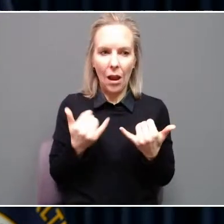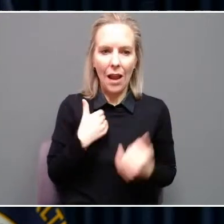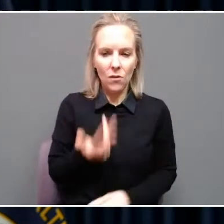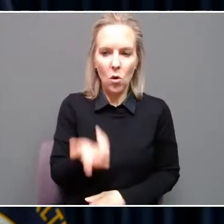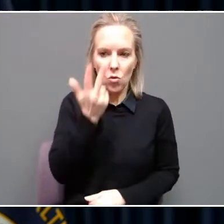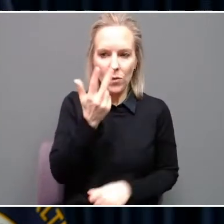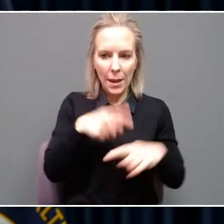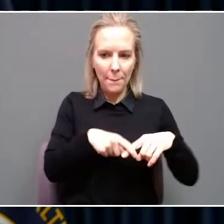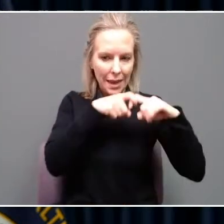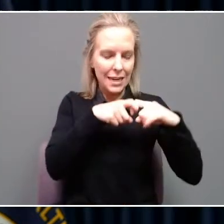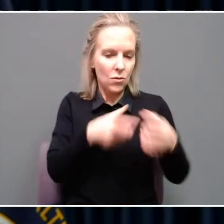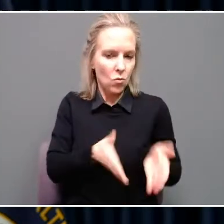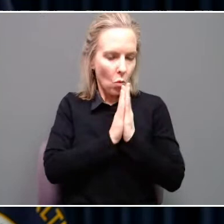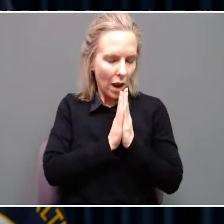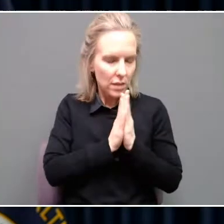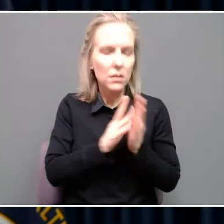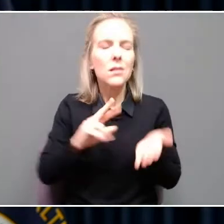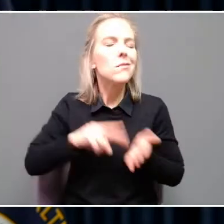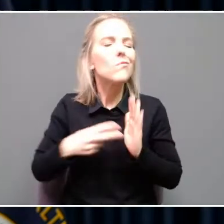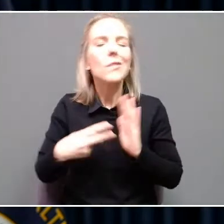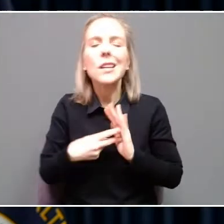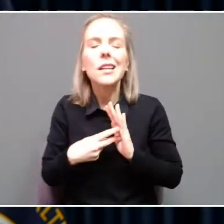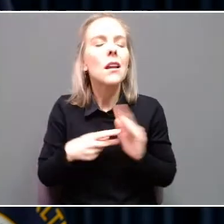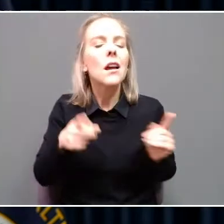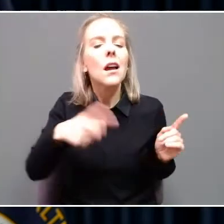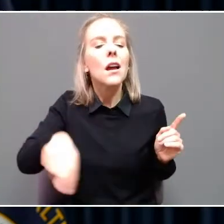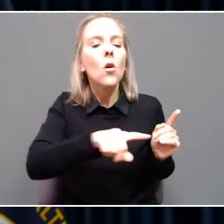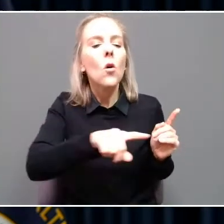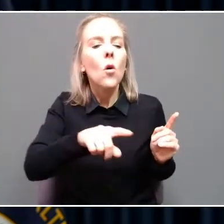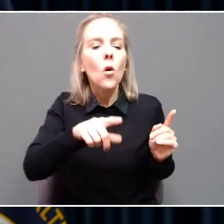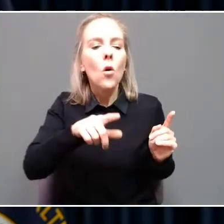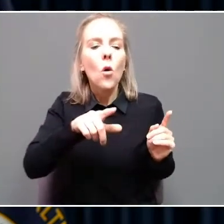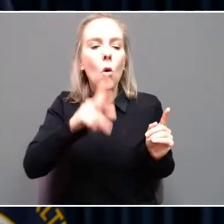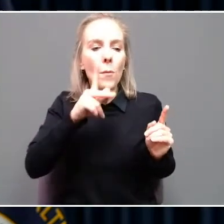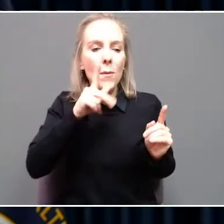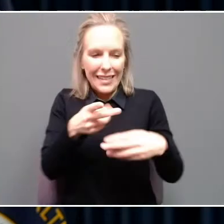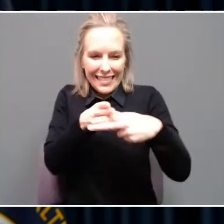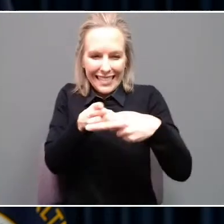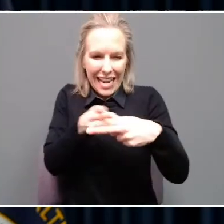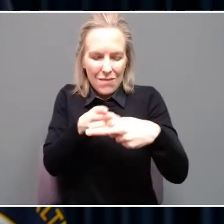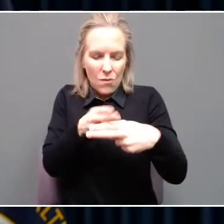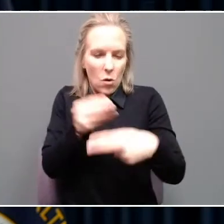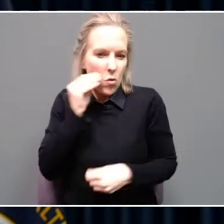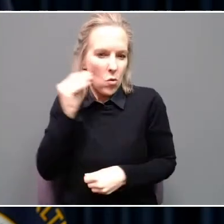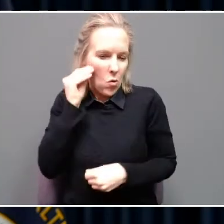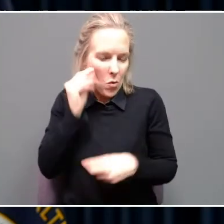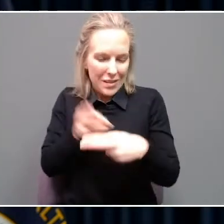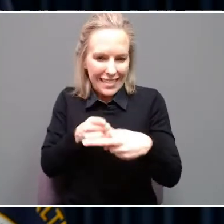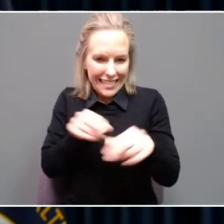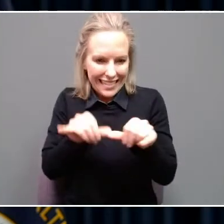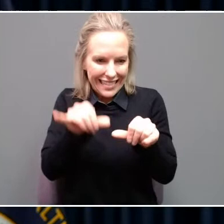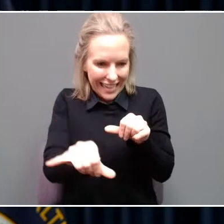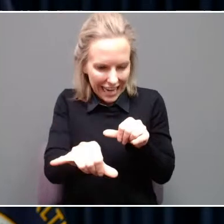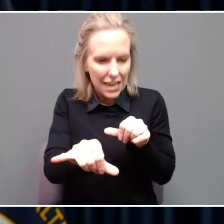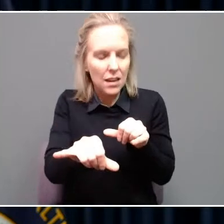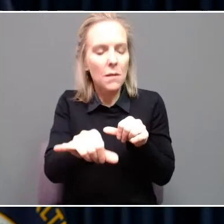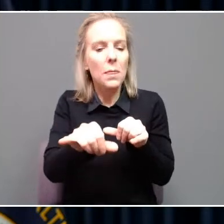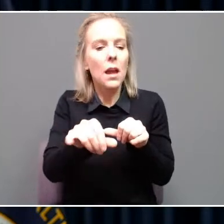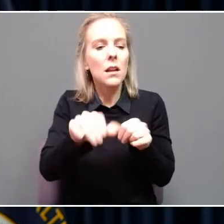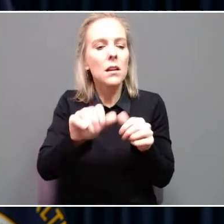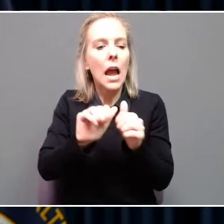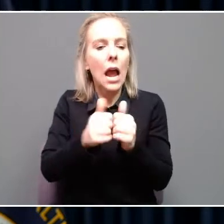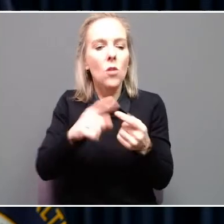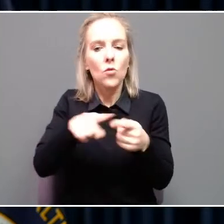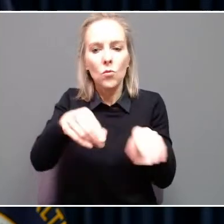requests. And what this means is for people's intermediate housing, it's really stabilizing at this point in the Eastern